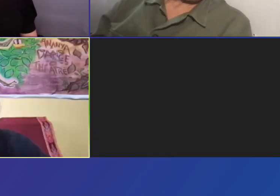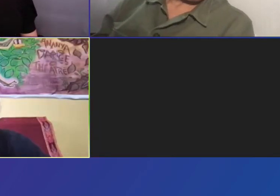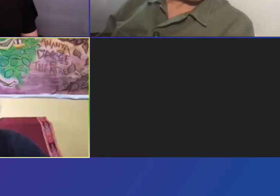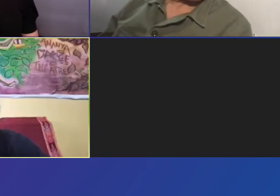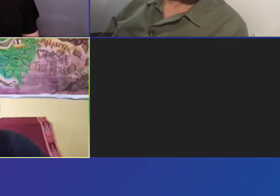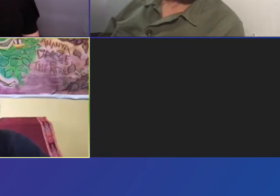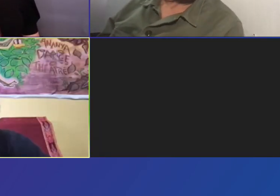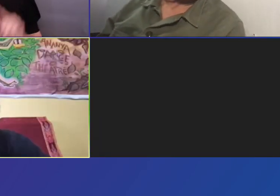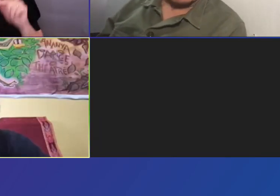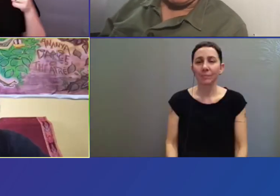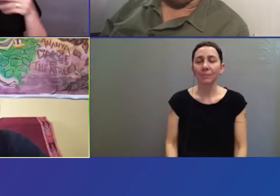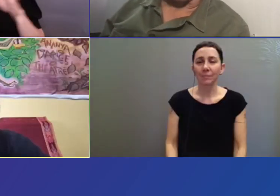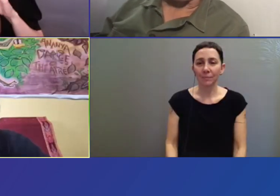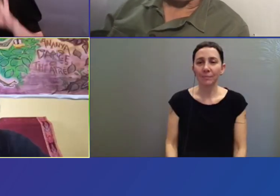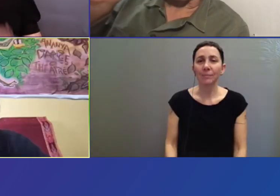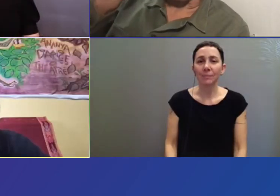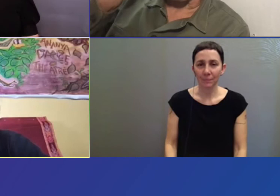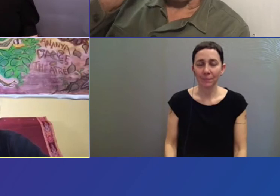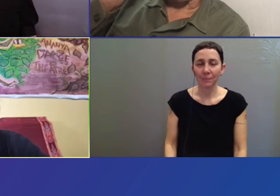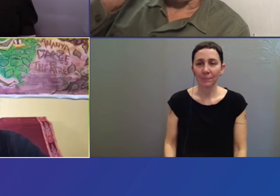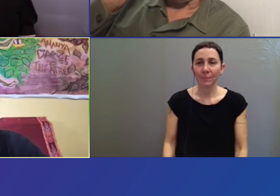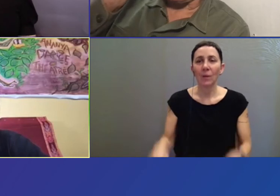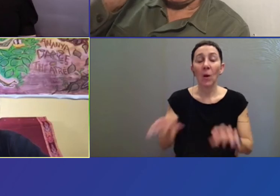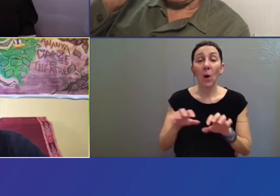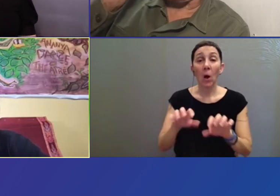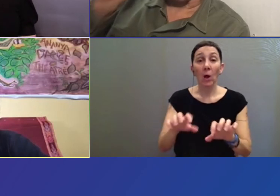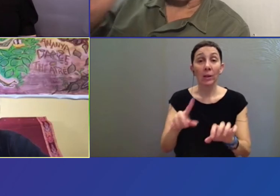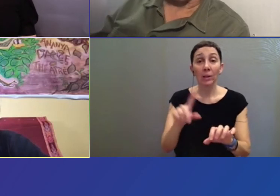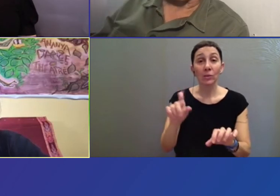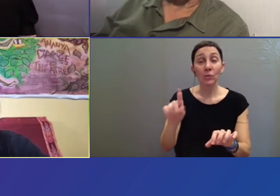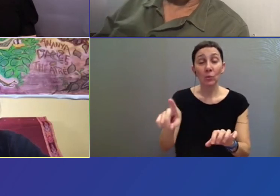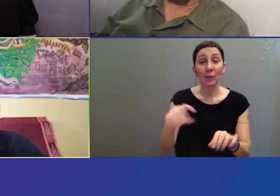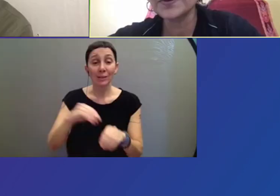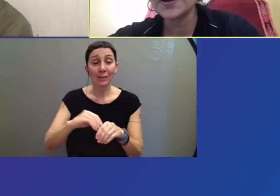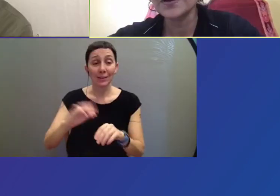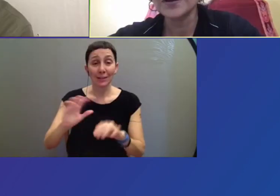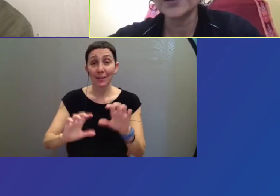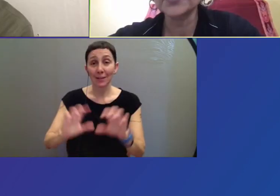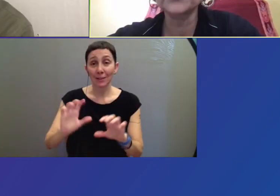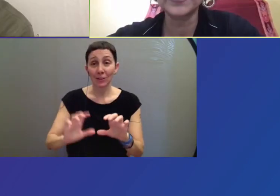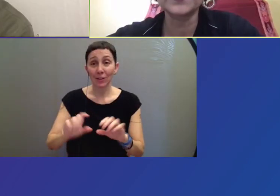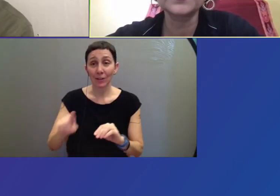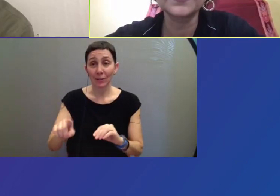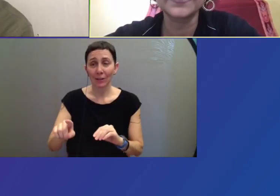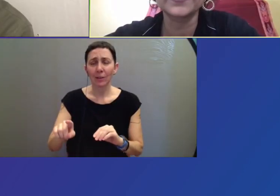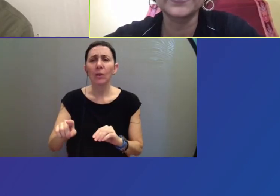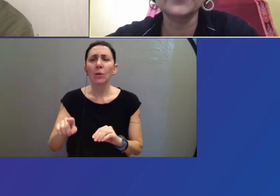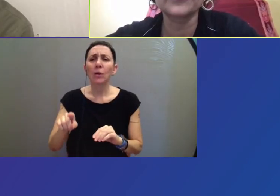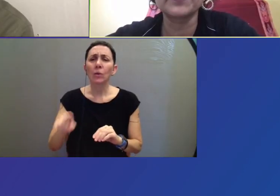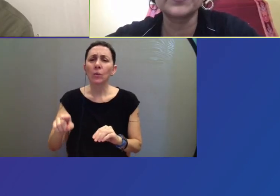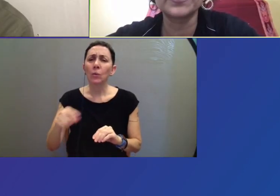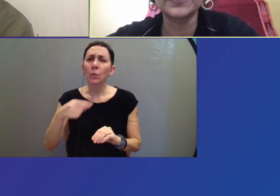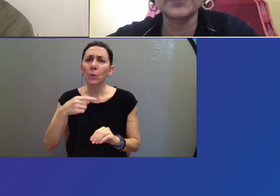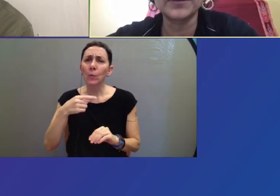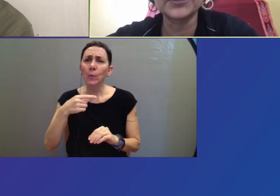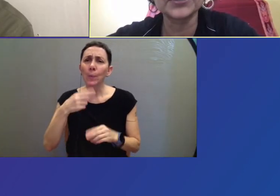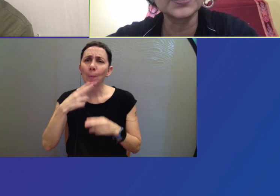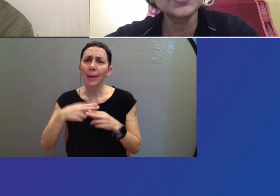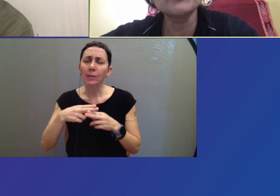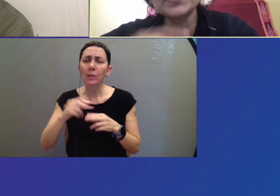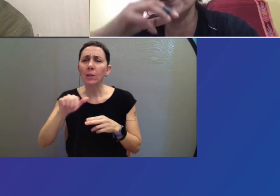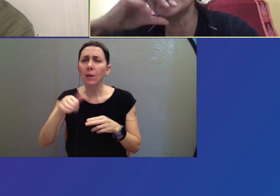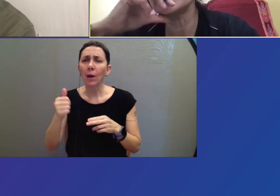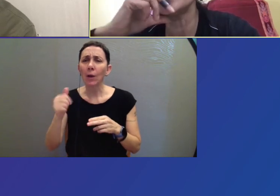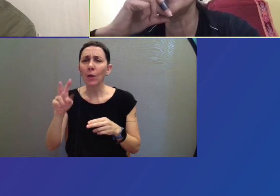I see a question from the audience about other violences that have crept in that I